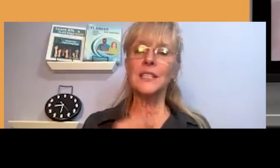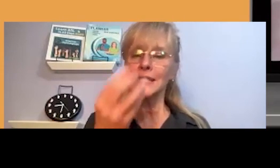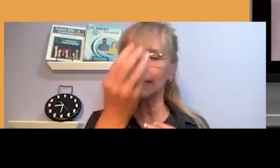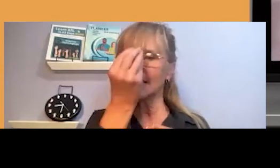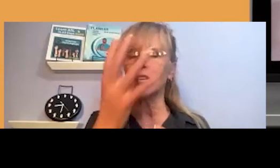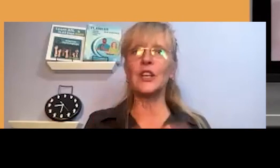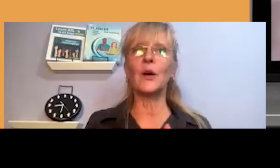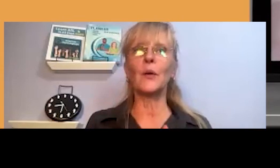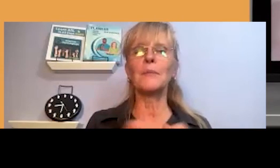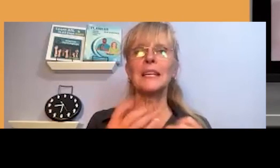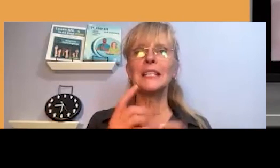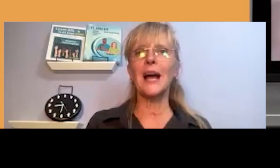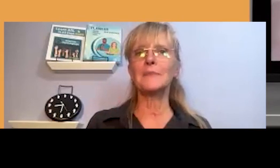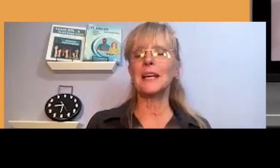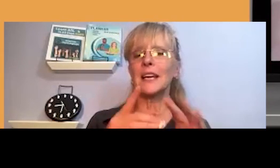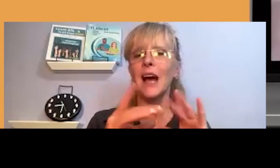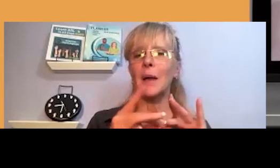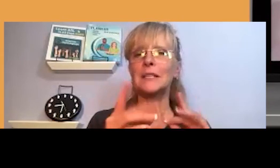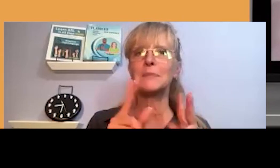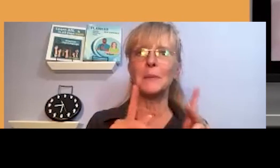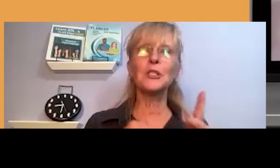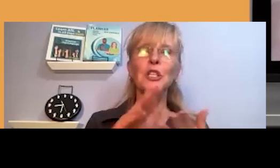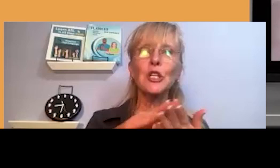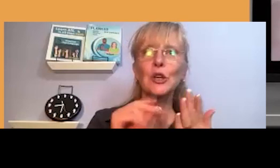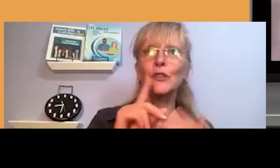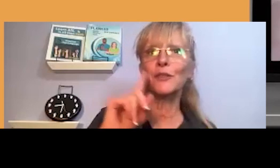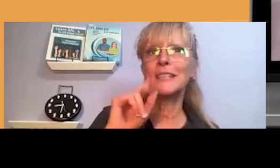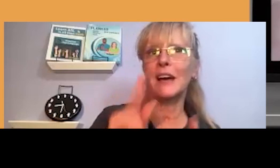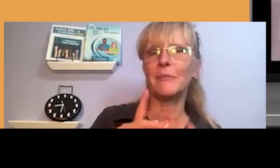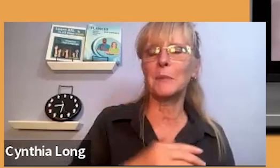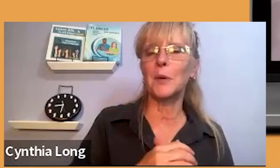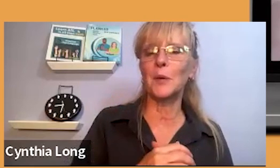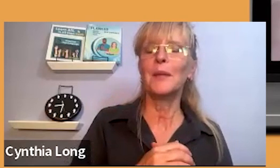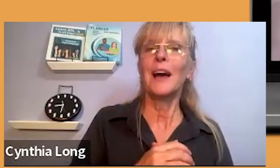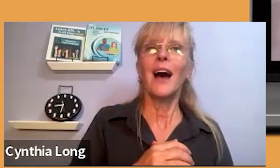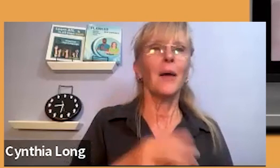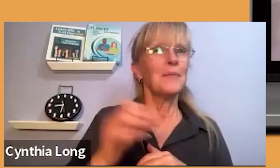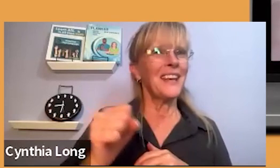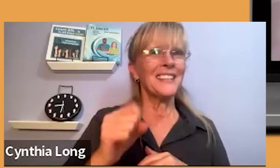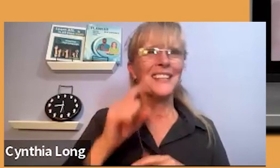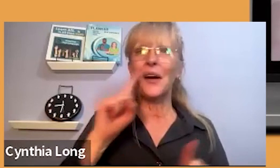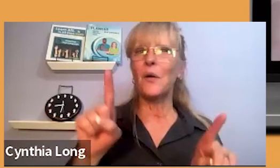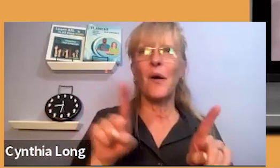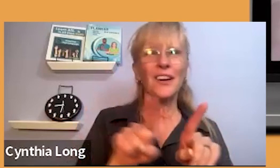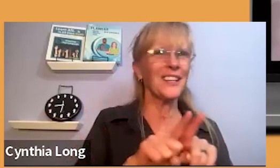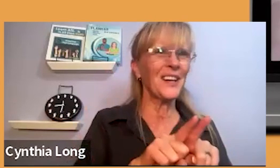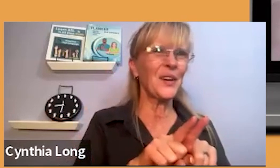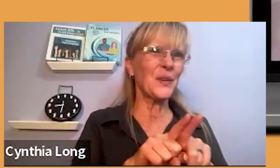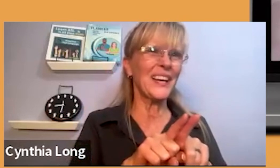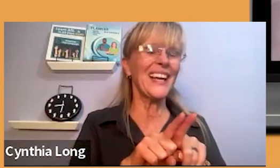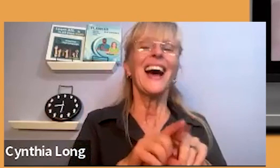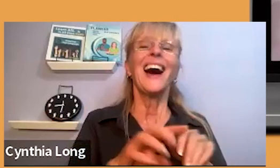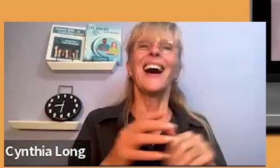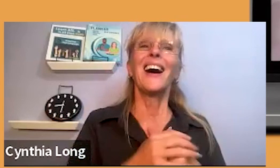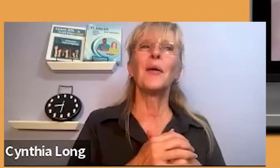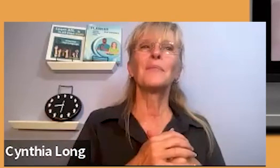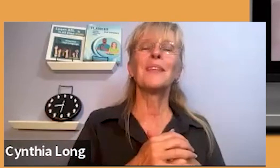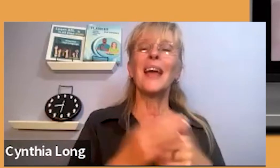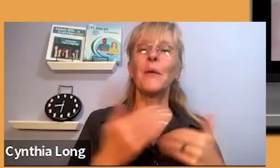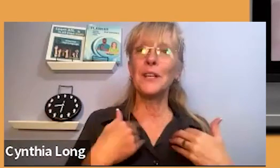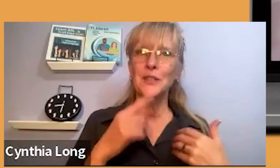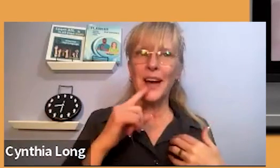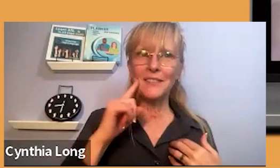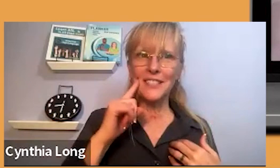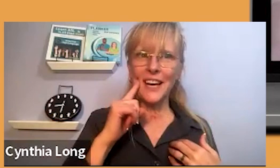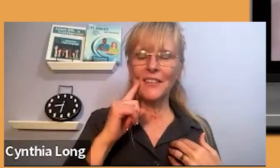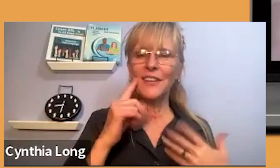so just letting you know, many times I get comments, people should learn from deaf people. Yes, I wholeheartedly agree.